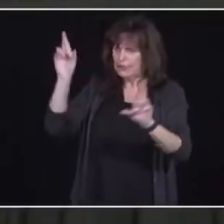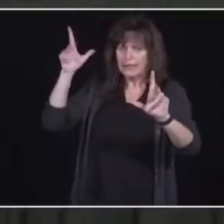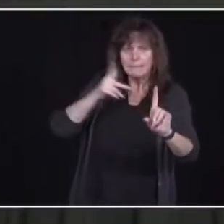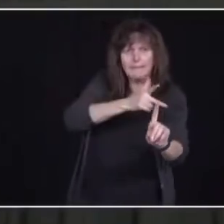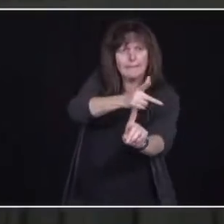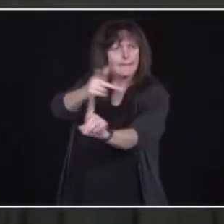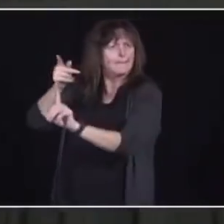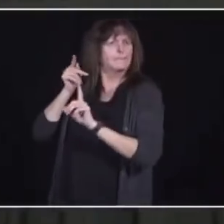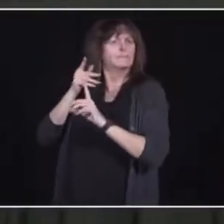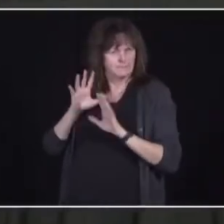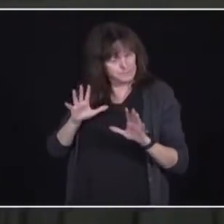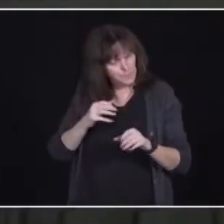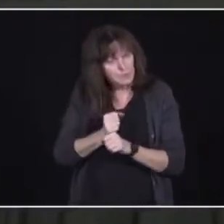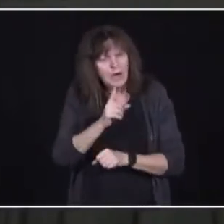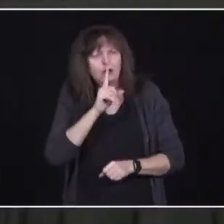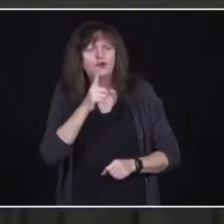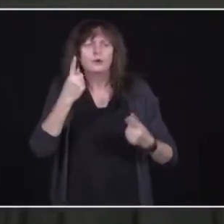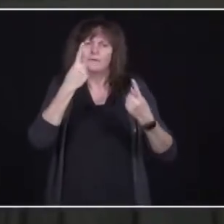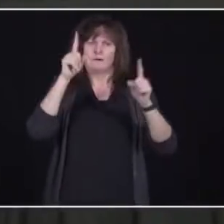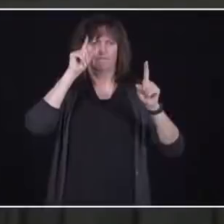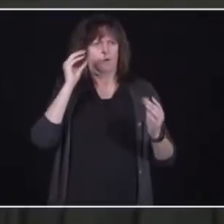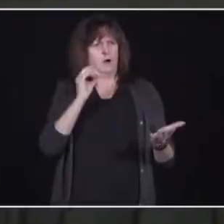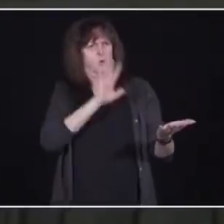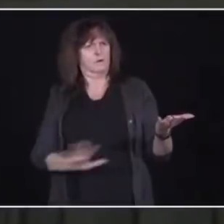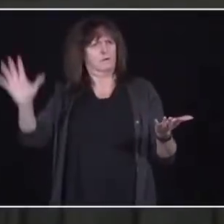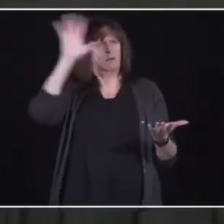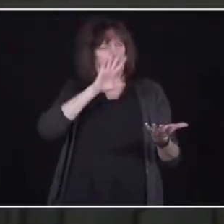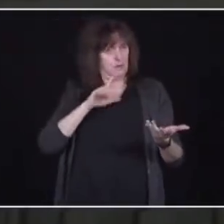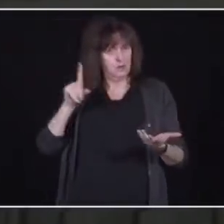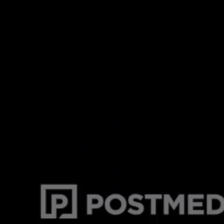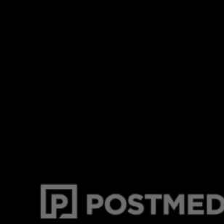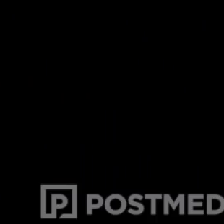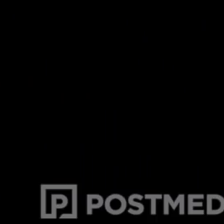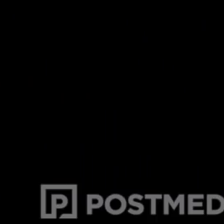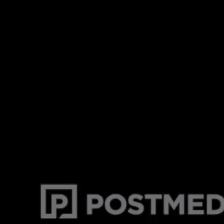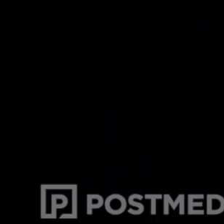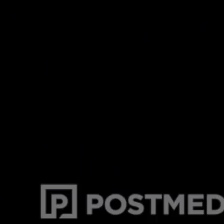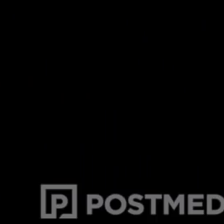for the people of Ontario. That's what the Premier has tasked us with. That's our mission, and that's what we're doing.